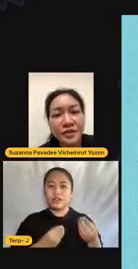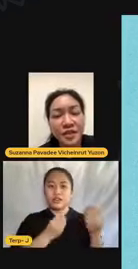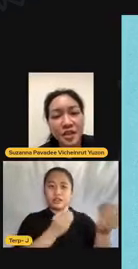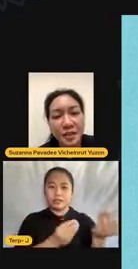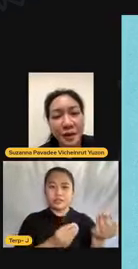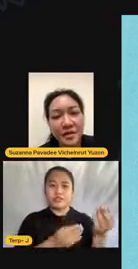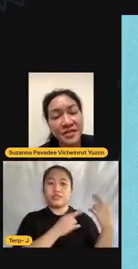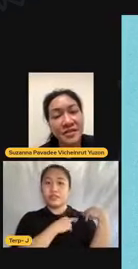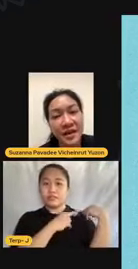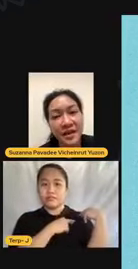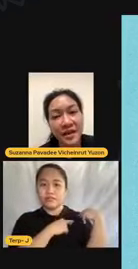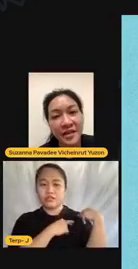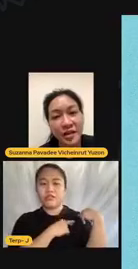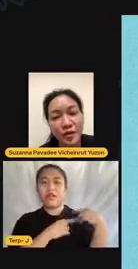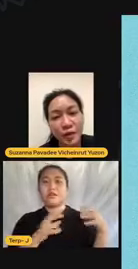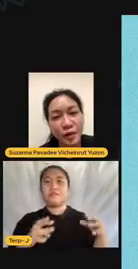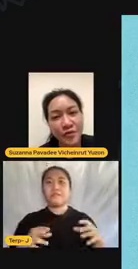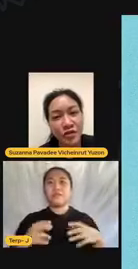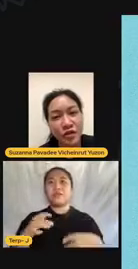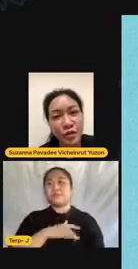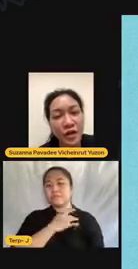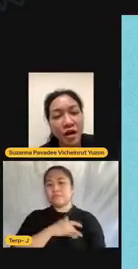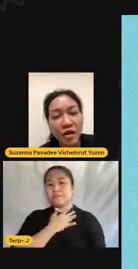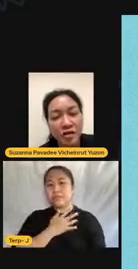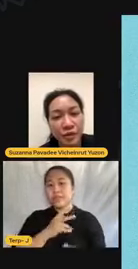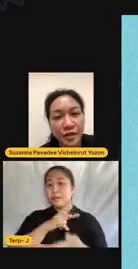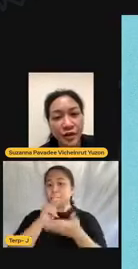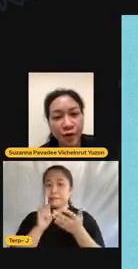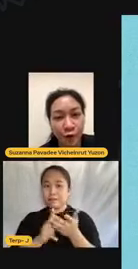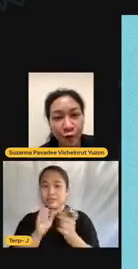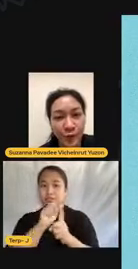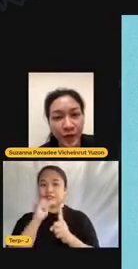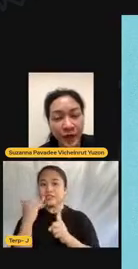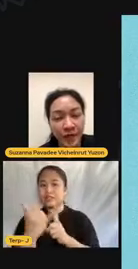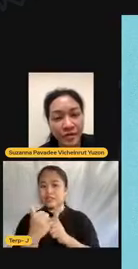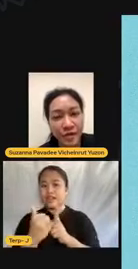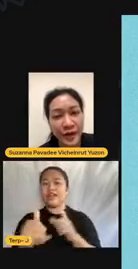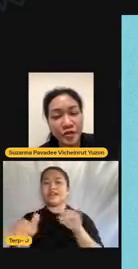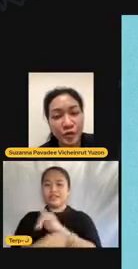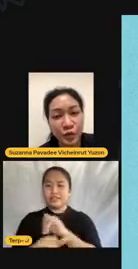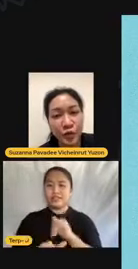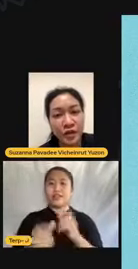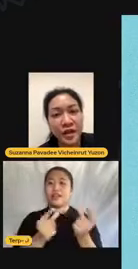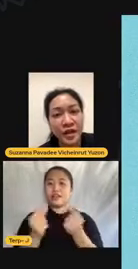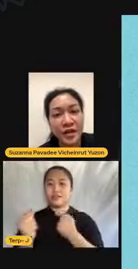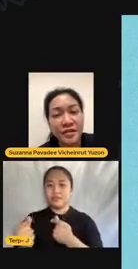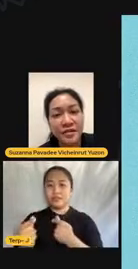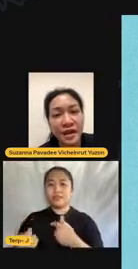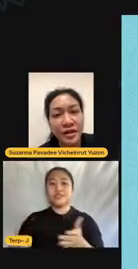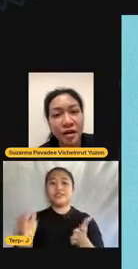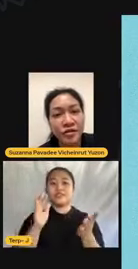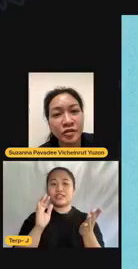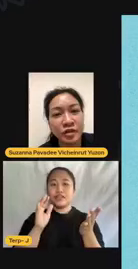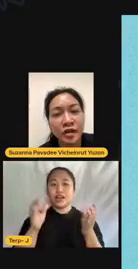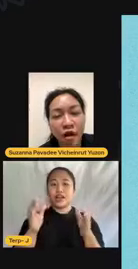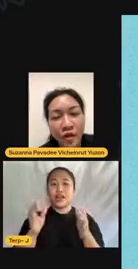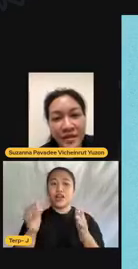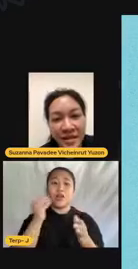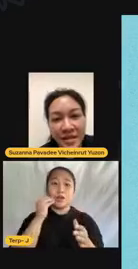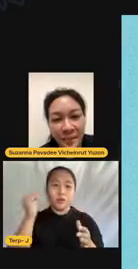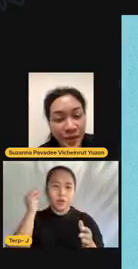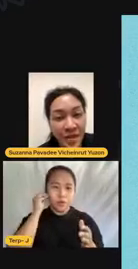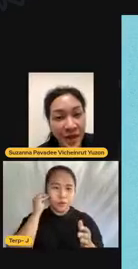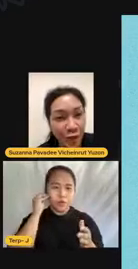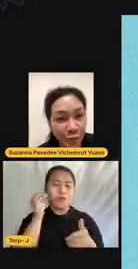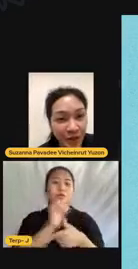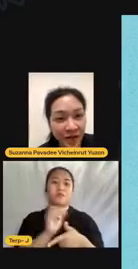she feels that she's a part of society. And that's what you have to do also in your home and also at school, is not always